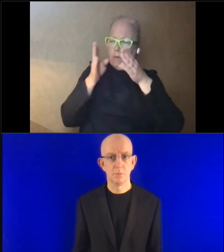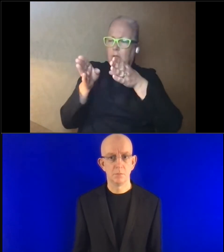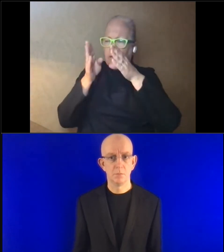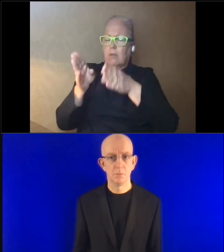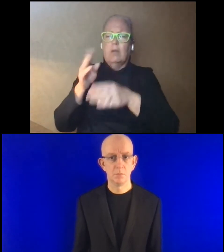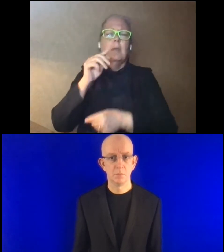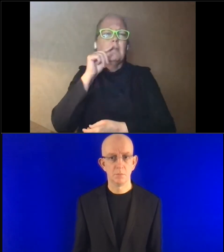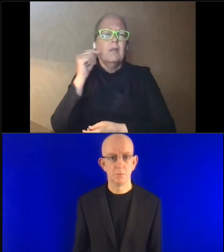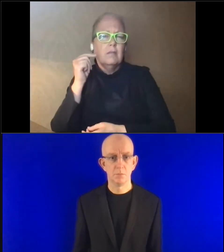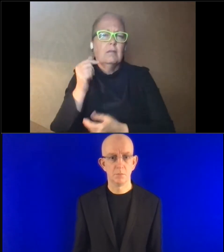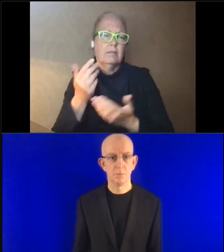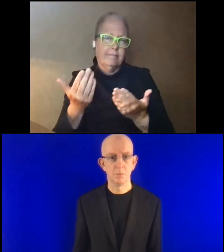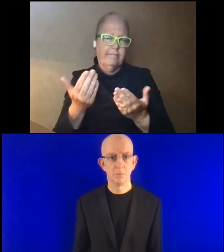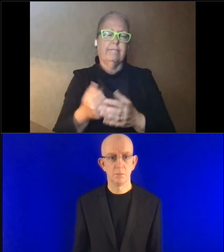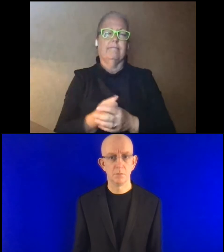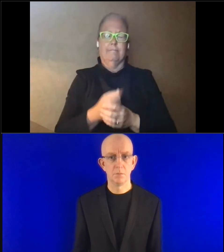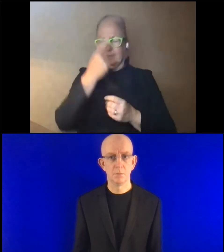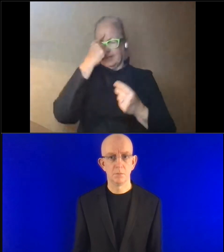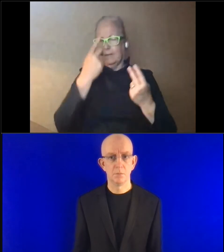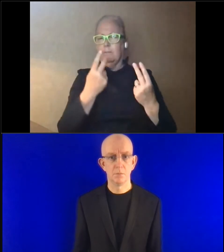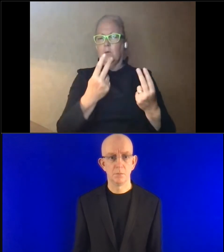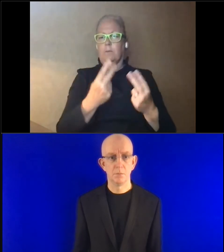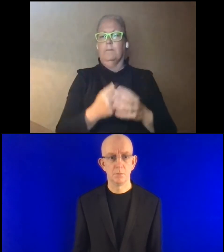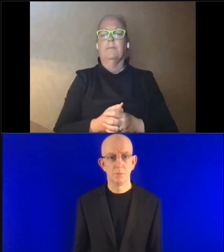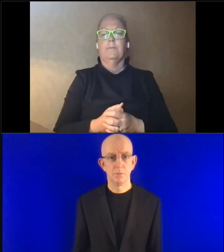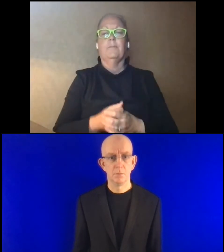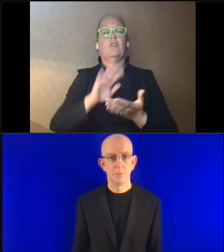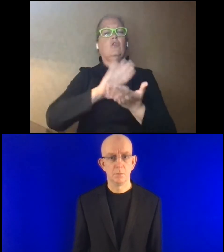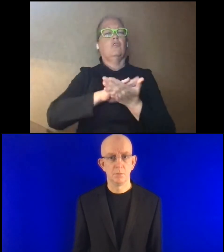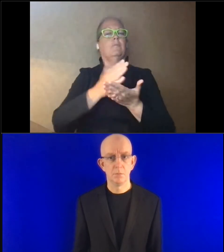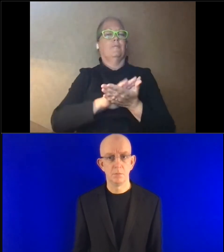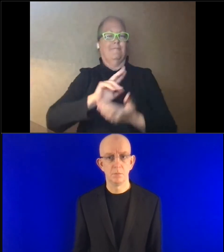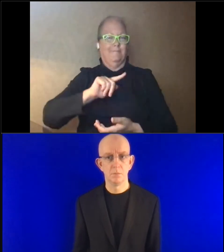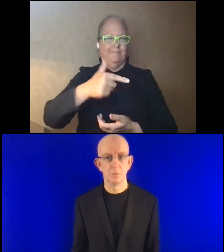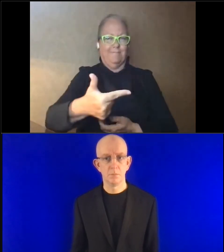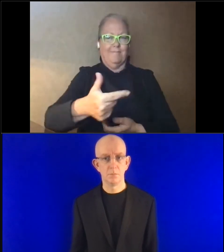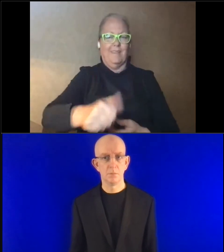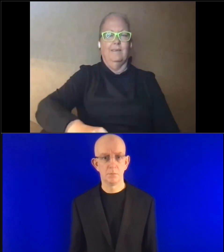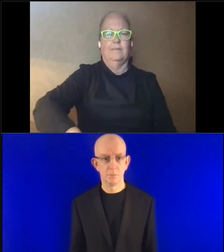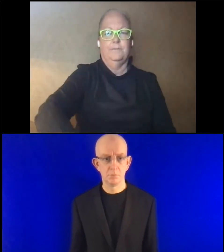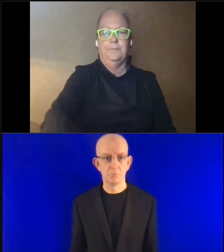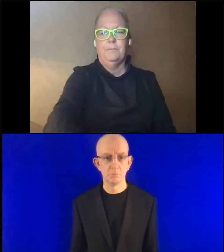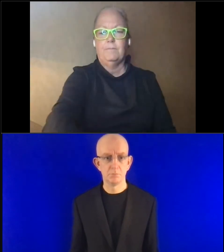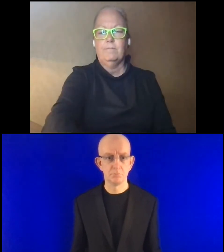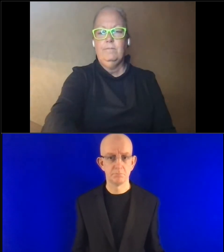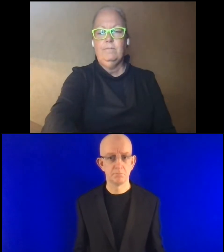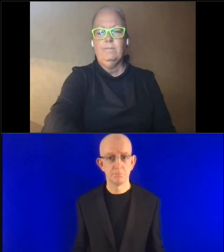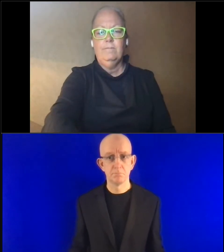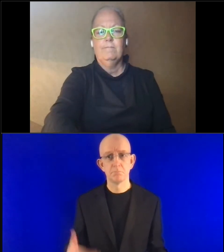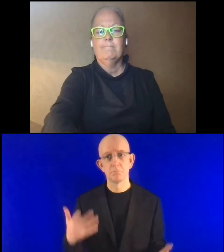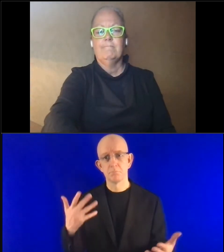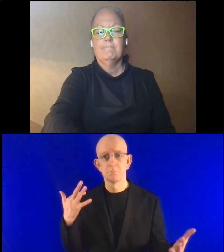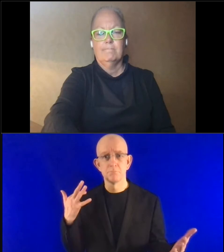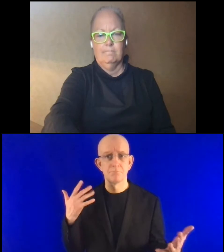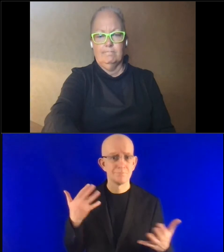of investment I've already talked about, it is very, very important, cutting across the entire government